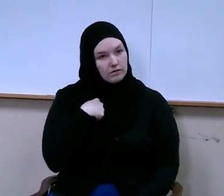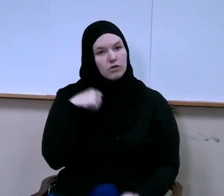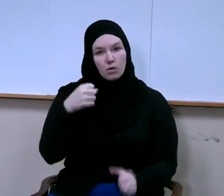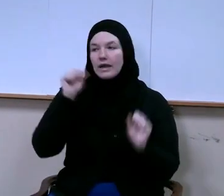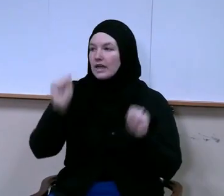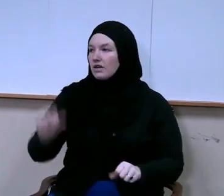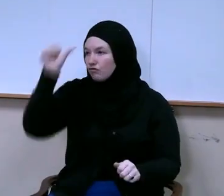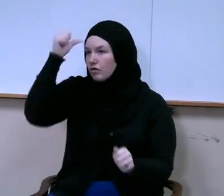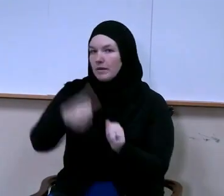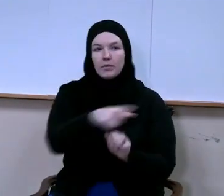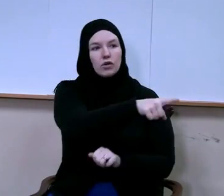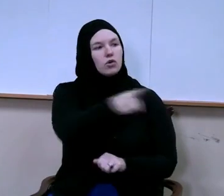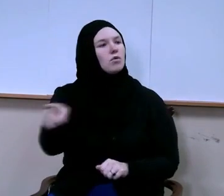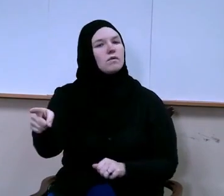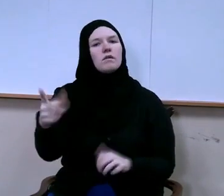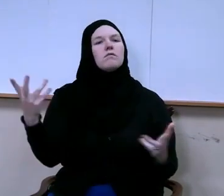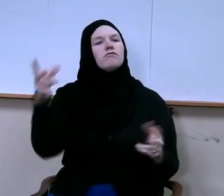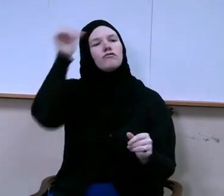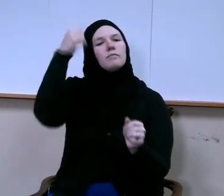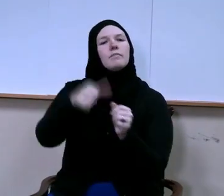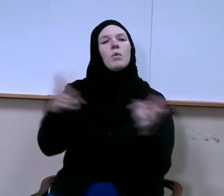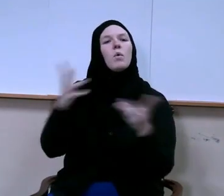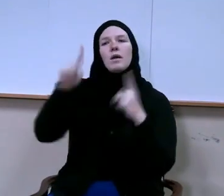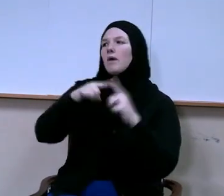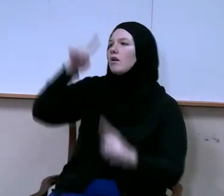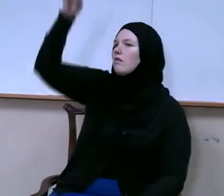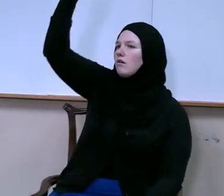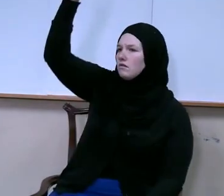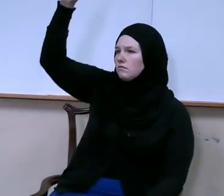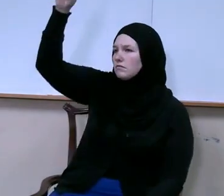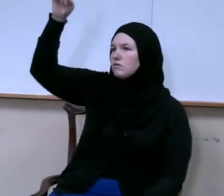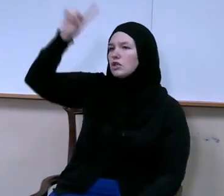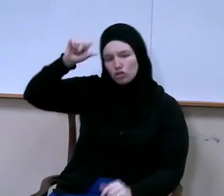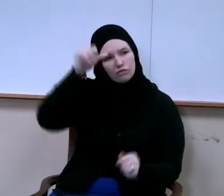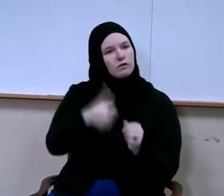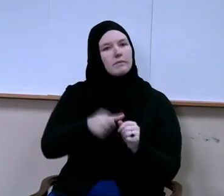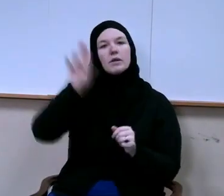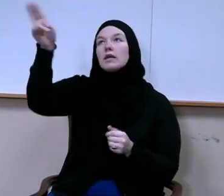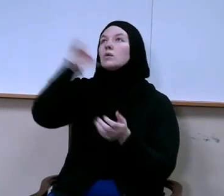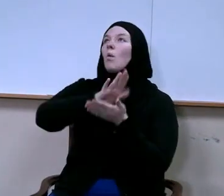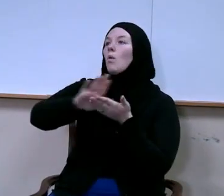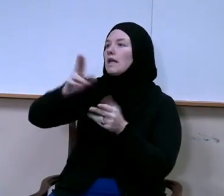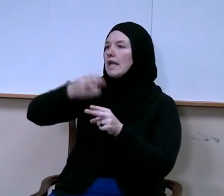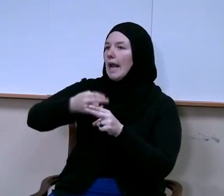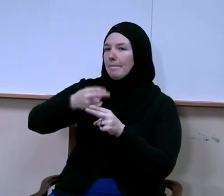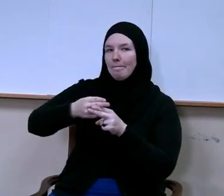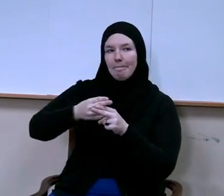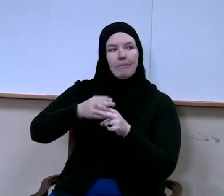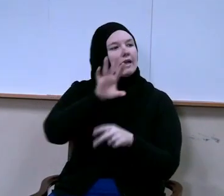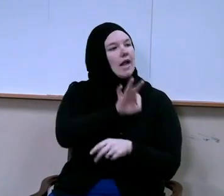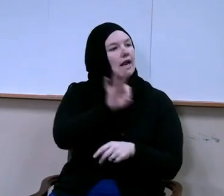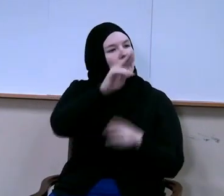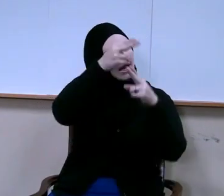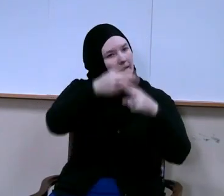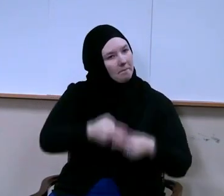we remember about Allah? Of course, we should remember His holy names and His